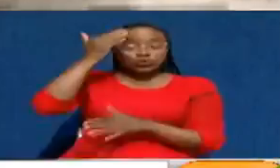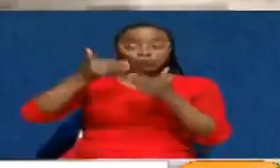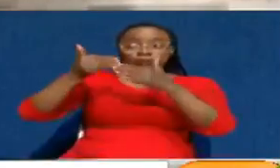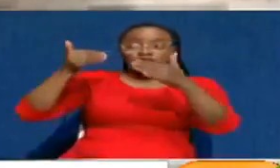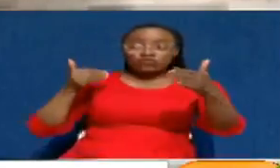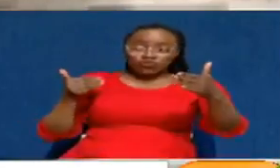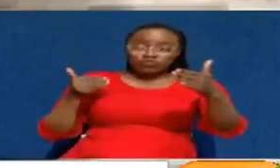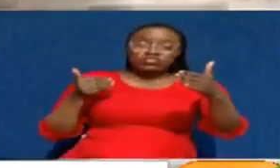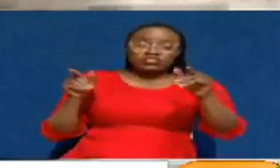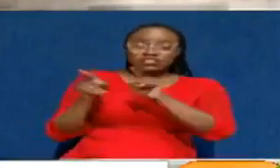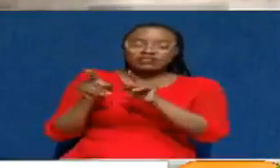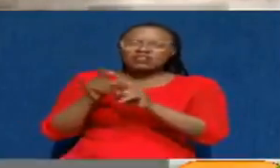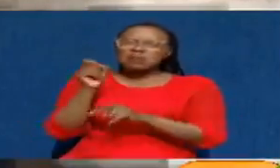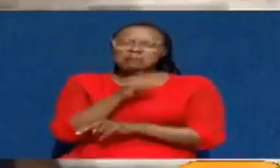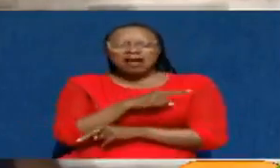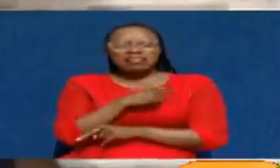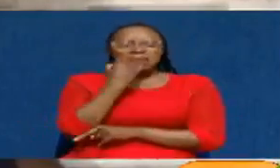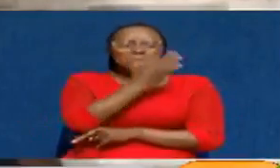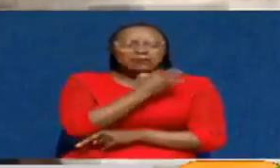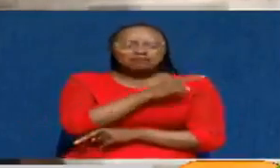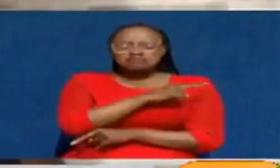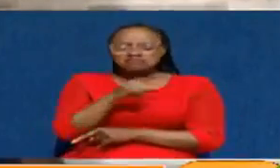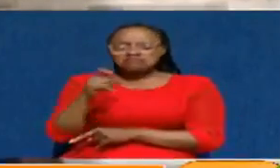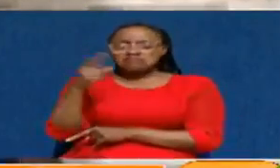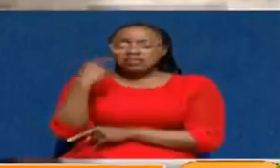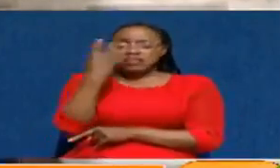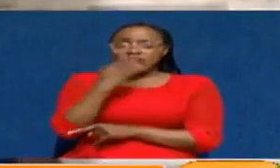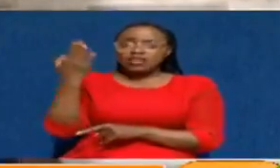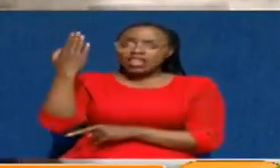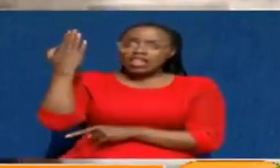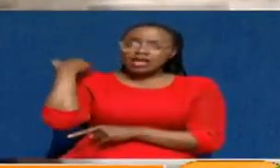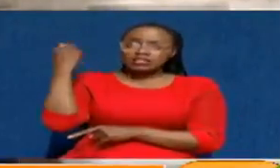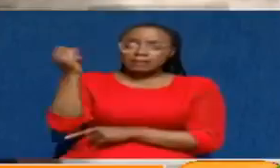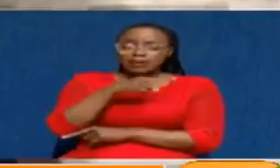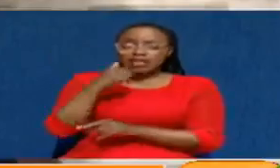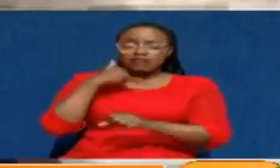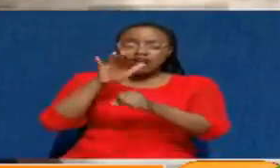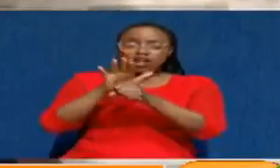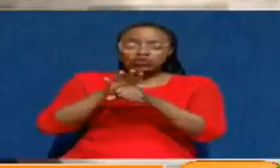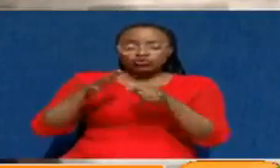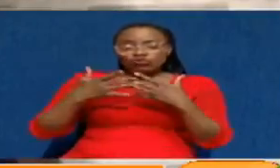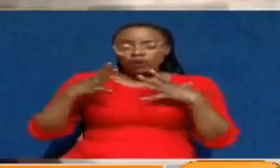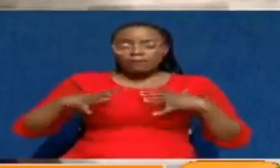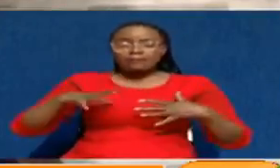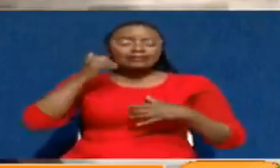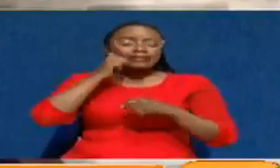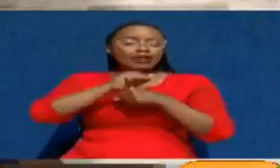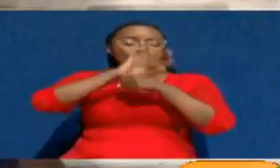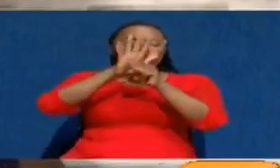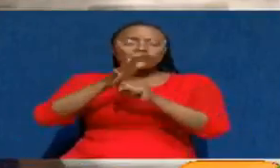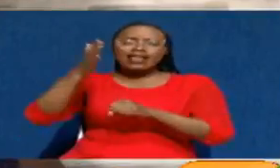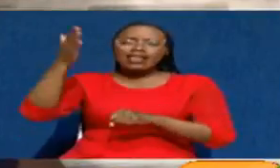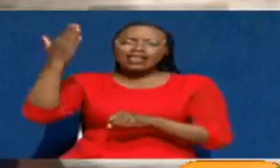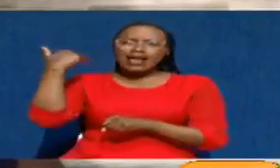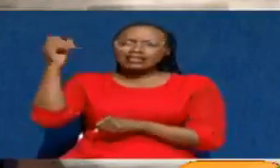earlier in March to April and most of last month, when there was a big surge in the western parts of the country, most of